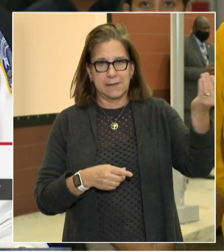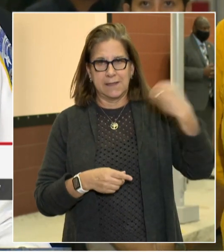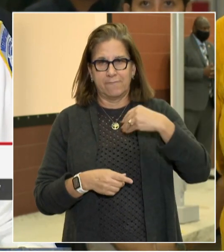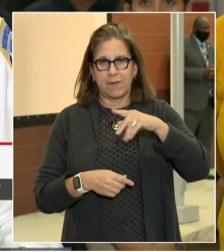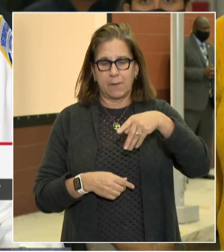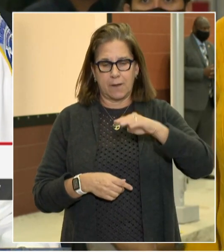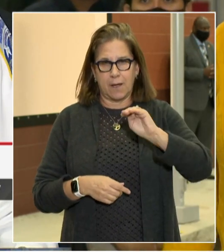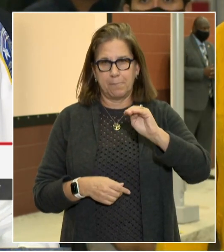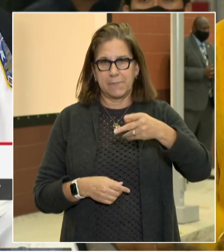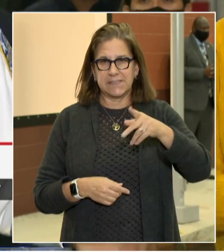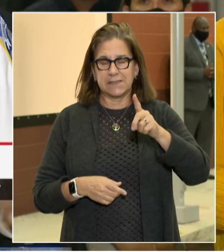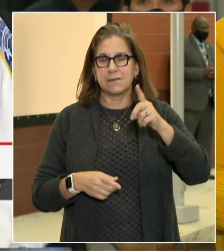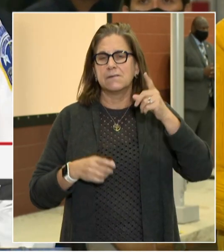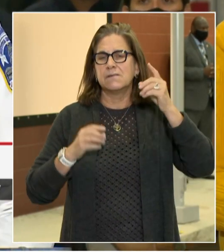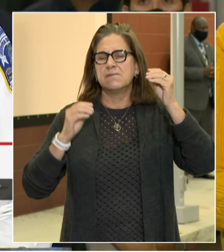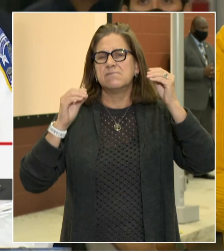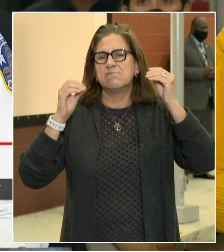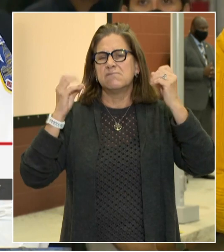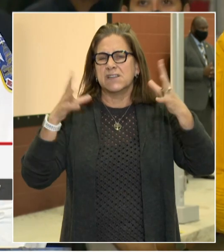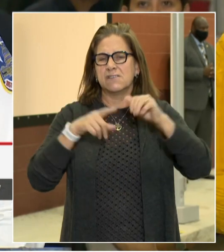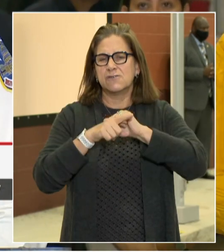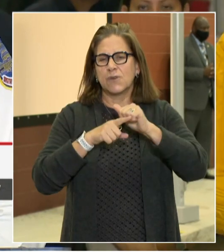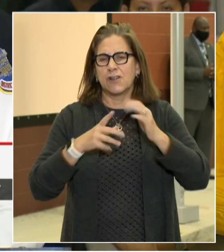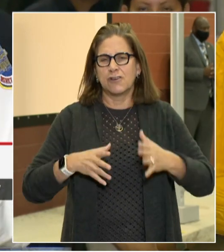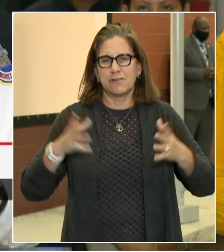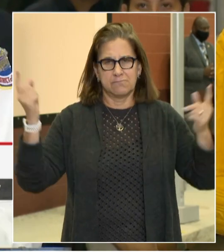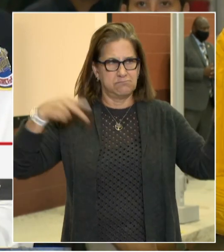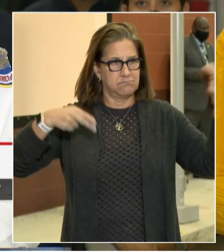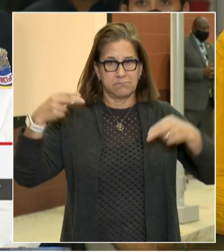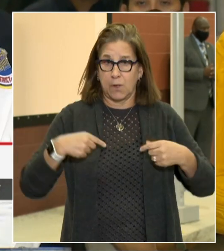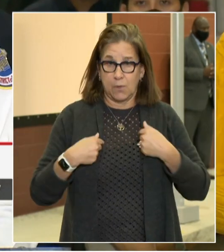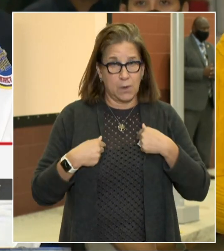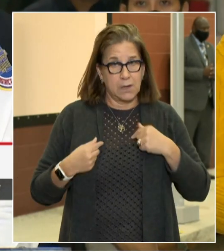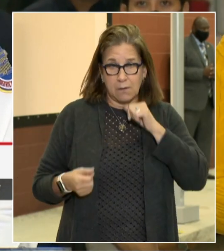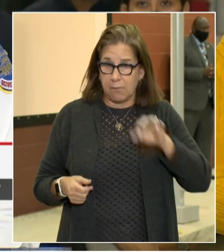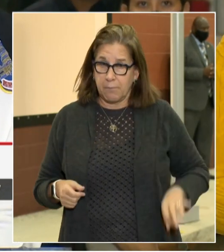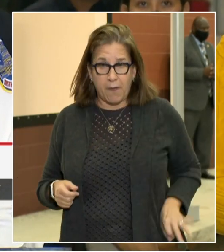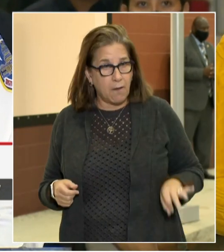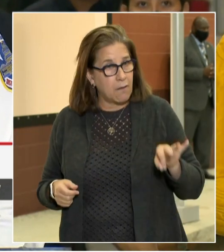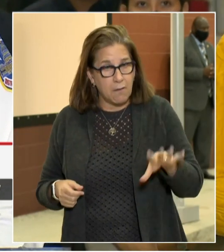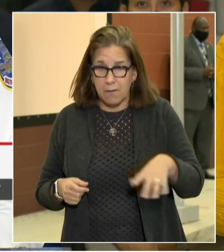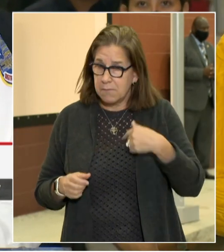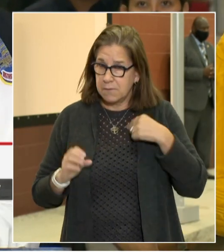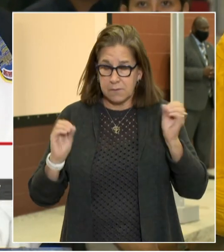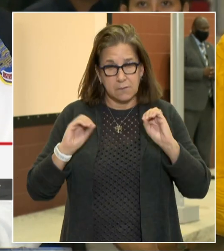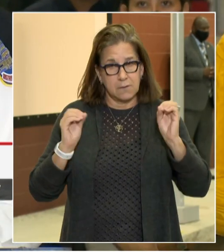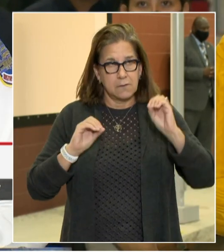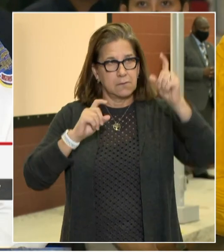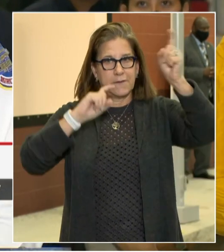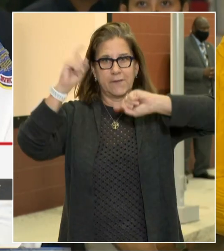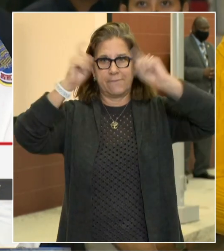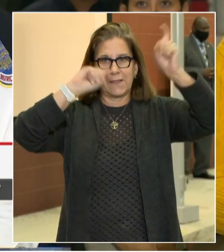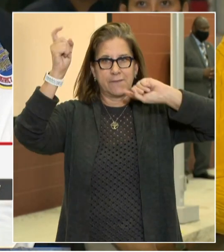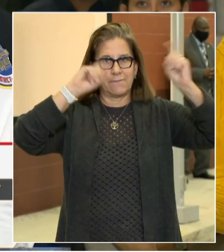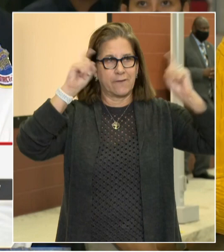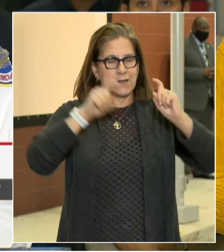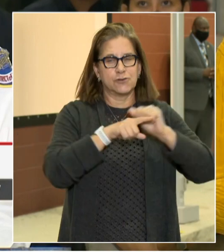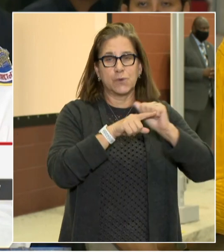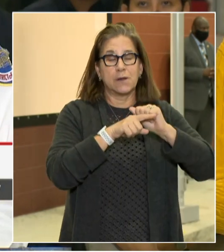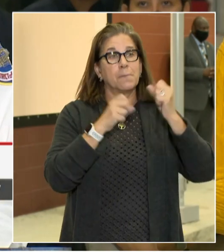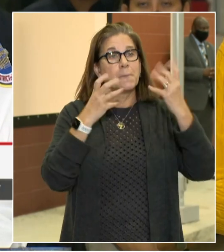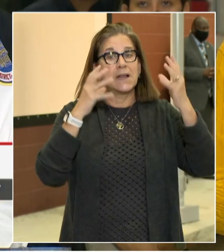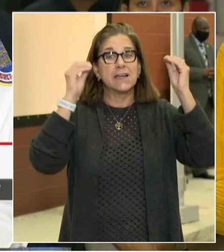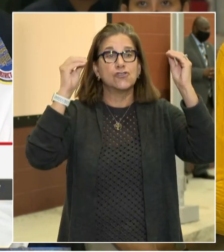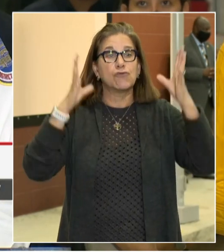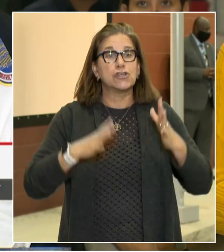for us, it's zero cost because we have trainers who are trained to do this. I think our numbers up to 13 people